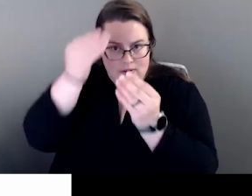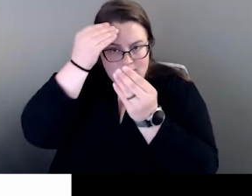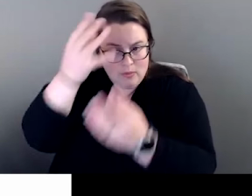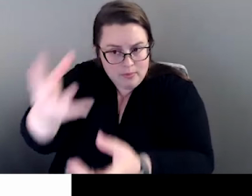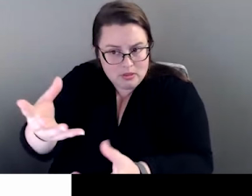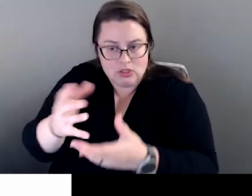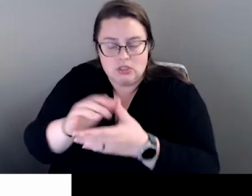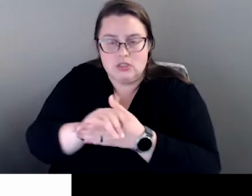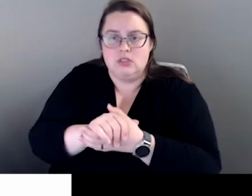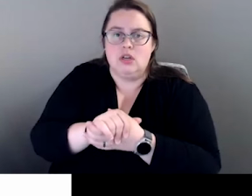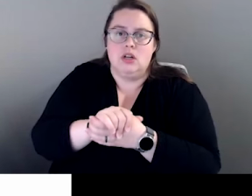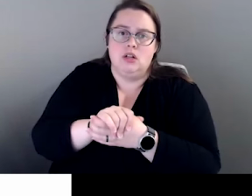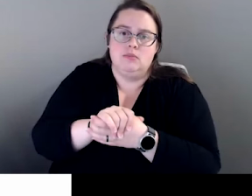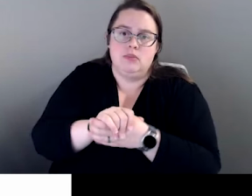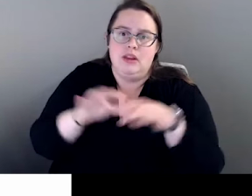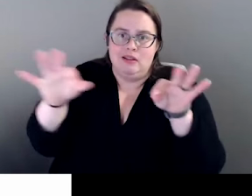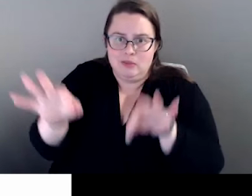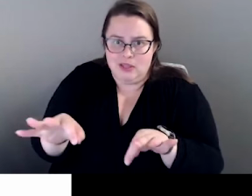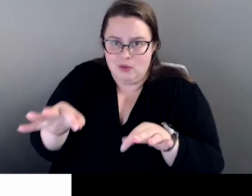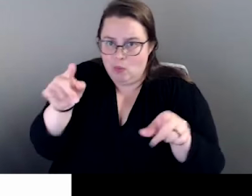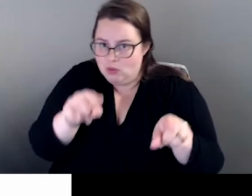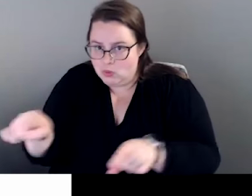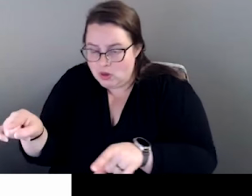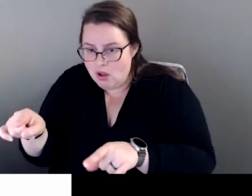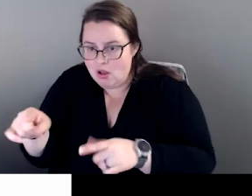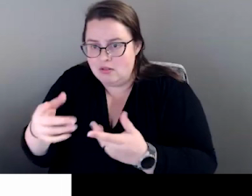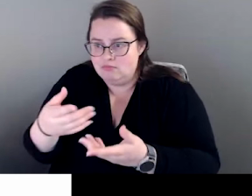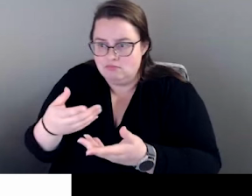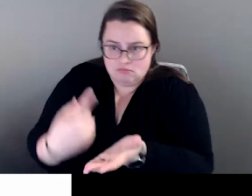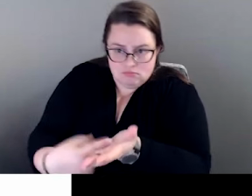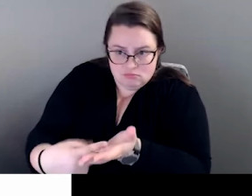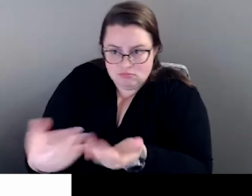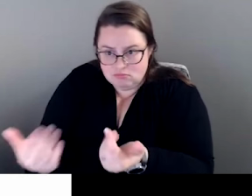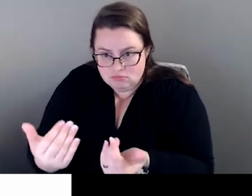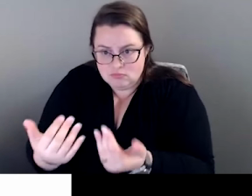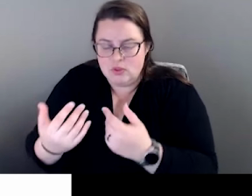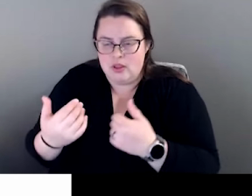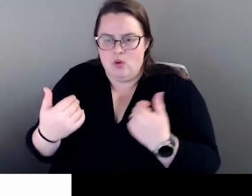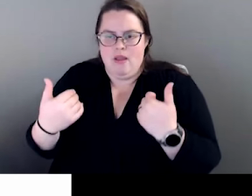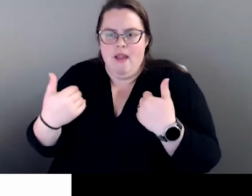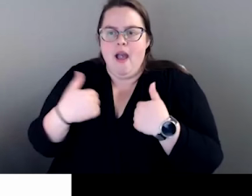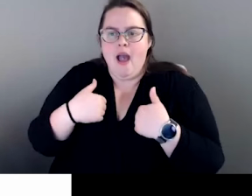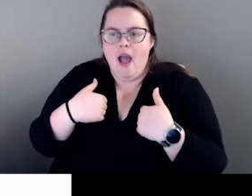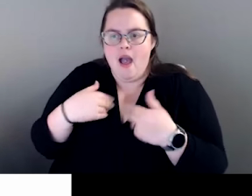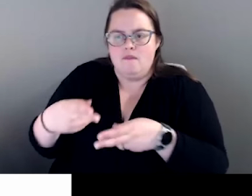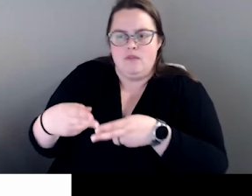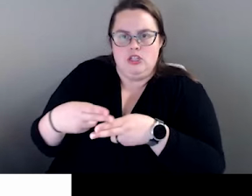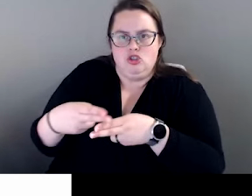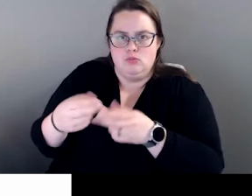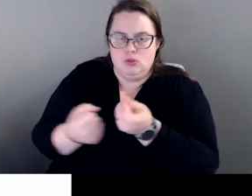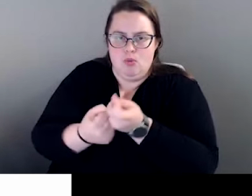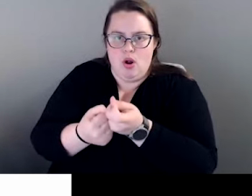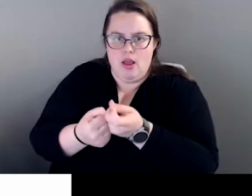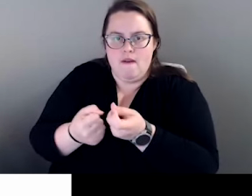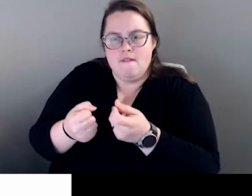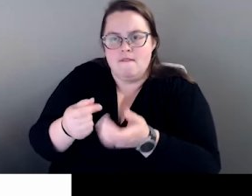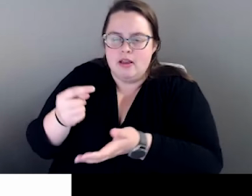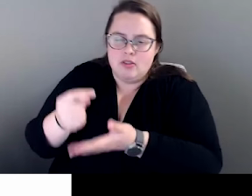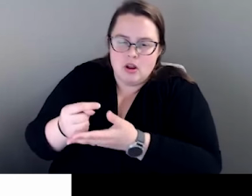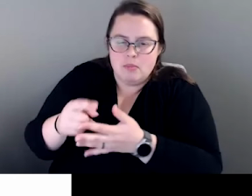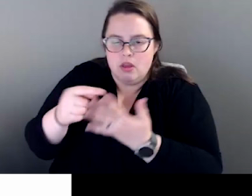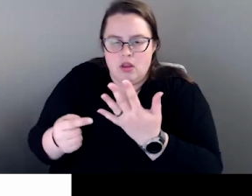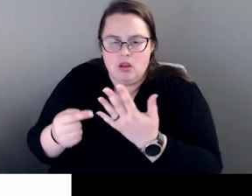know, talk about what's going on. We have interim supportive measures that we can give as well. And, you know, if they want to file a